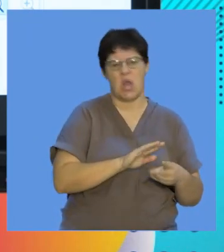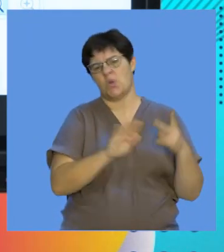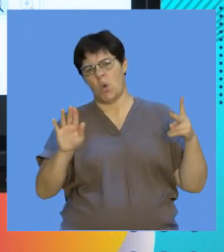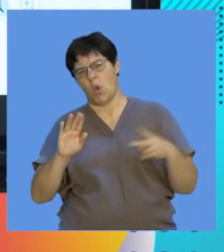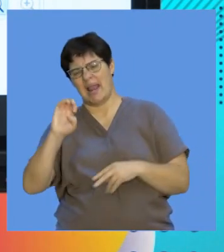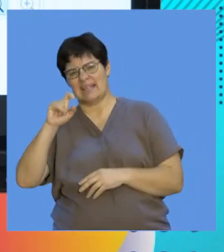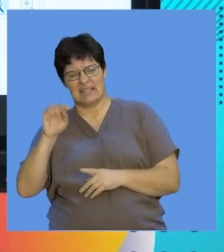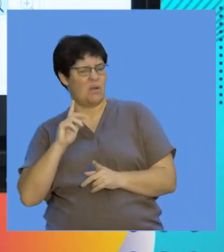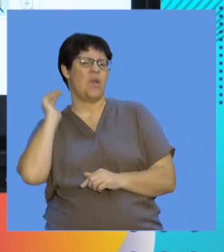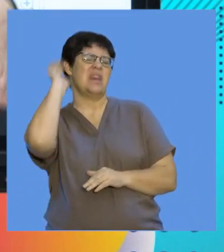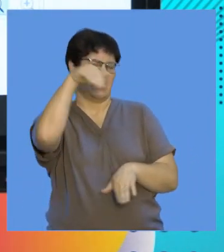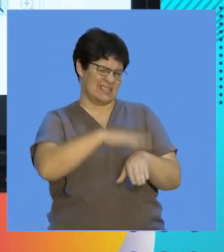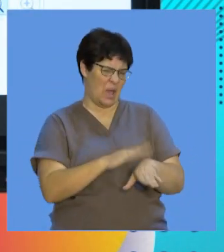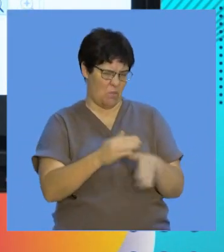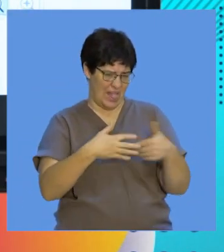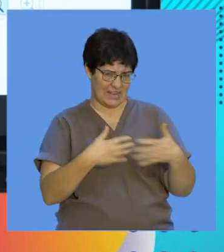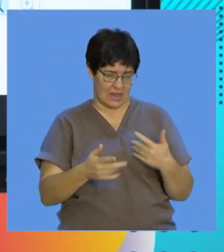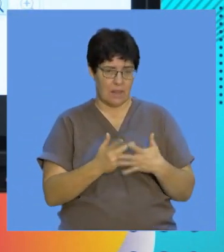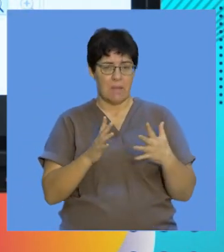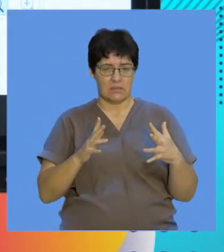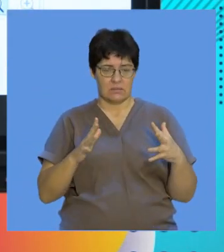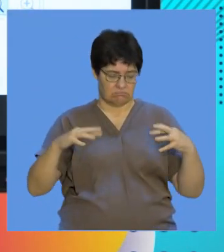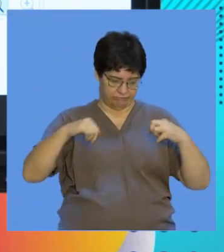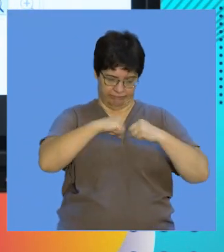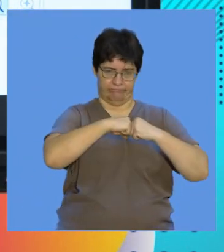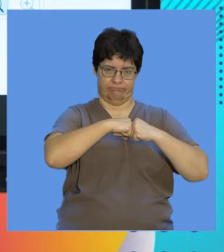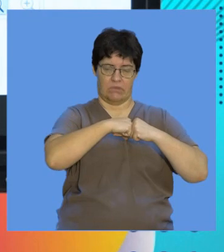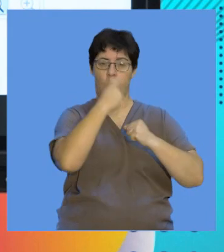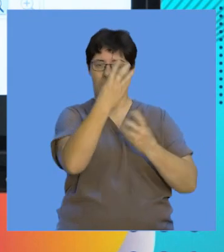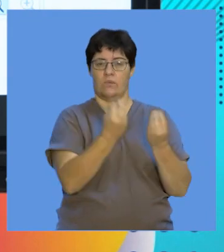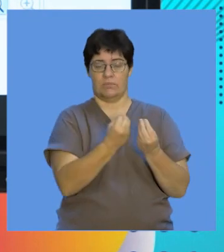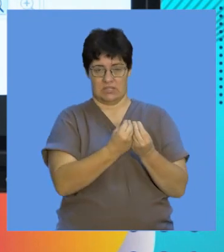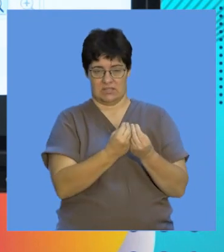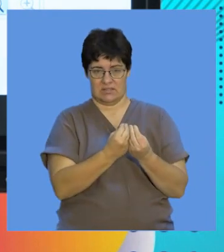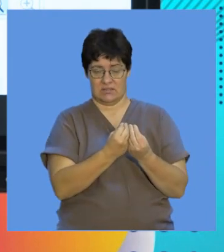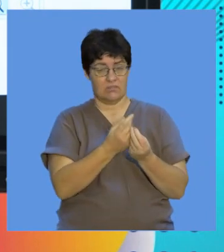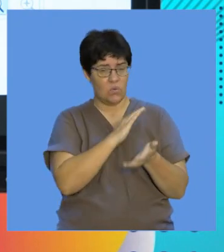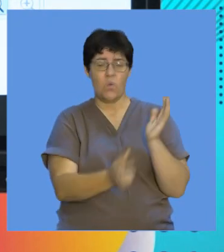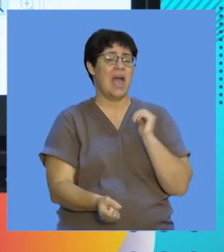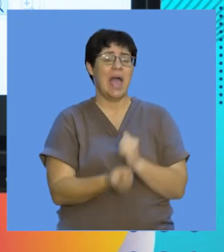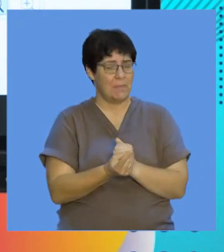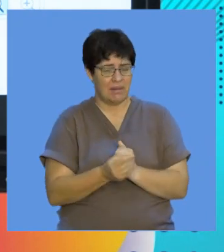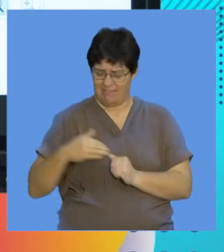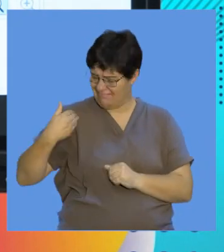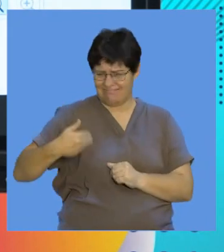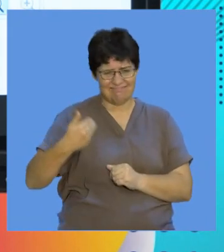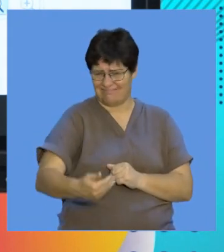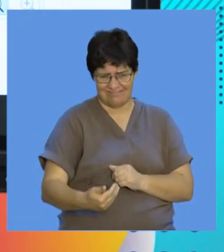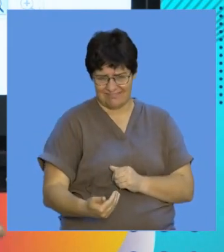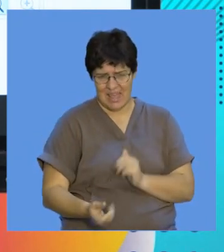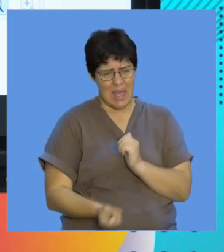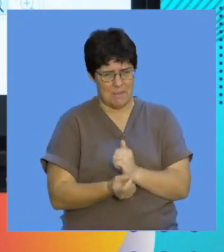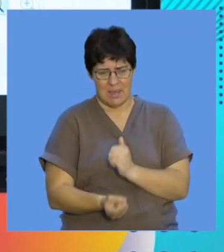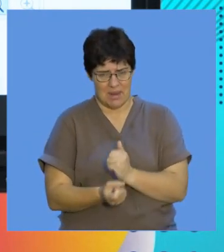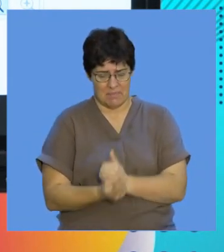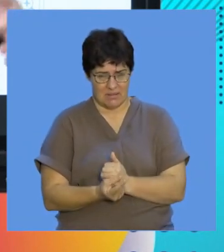time. But they became one object. This also happens regularly, okay? We